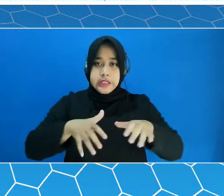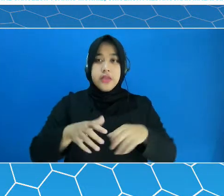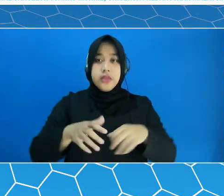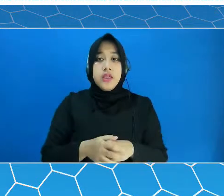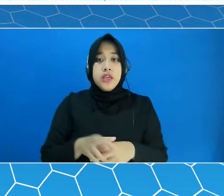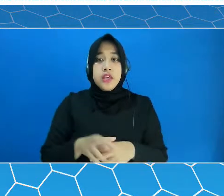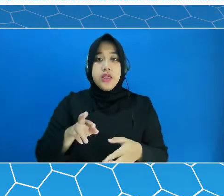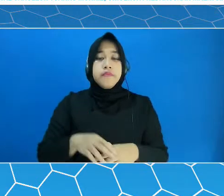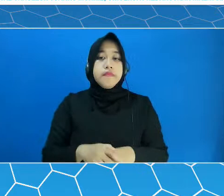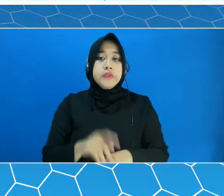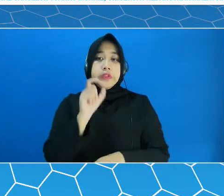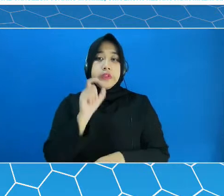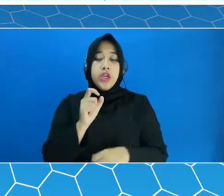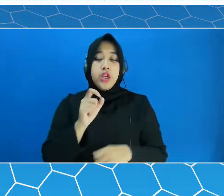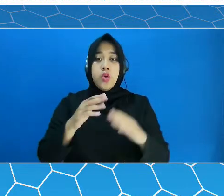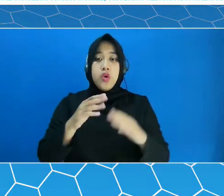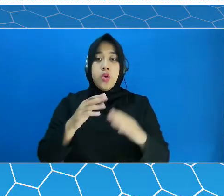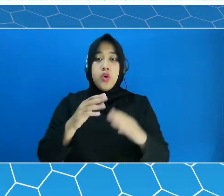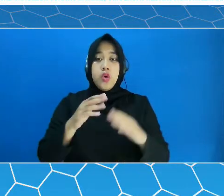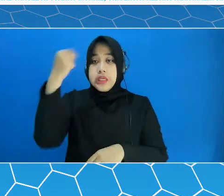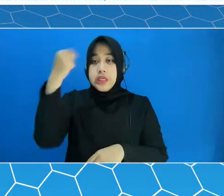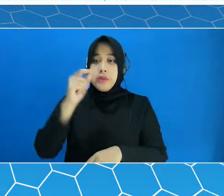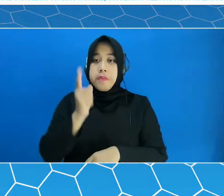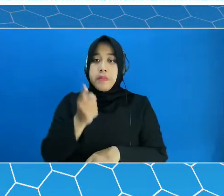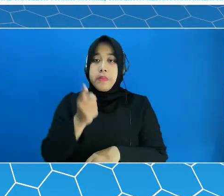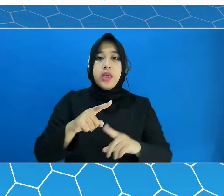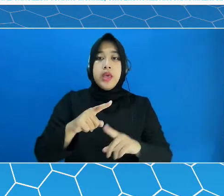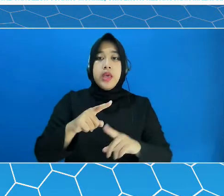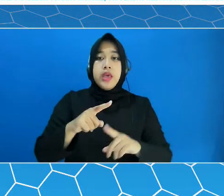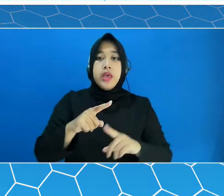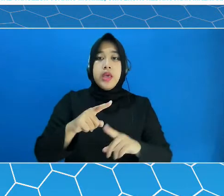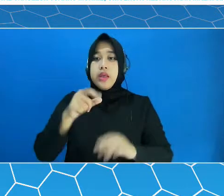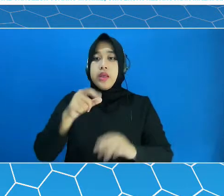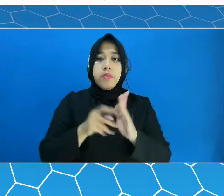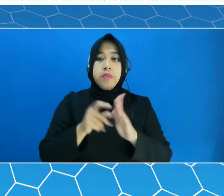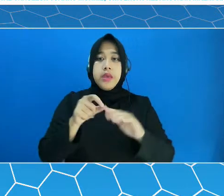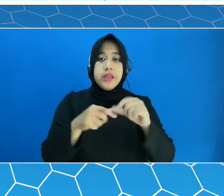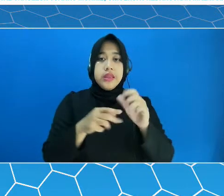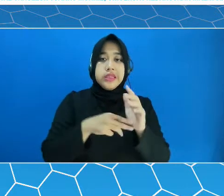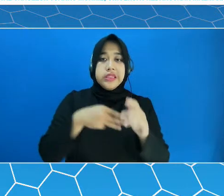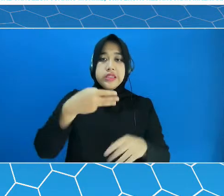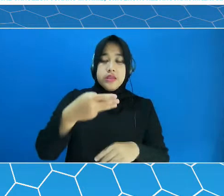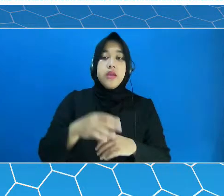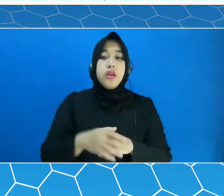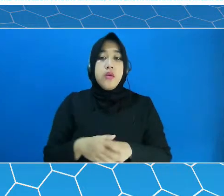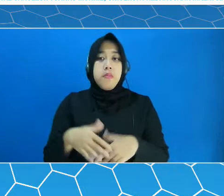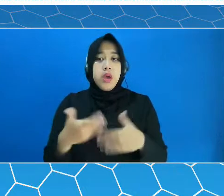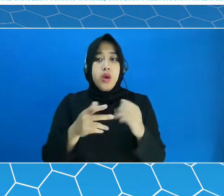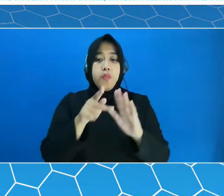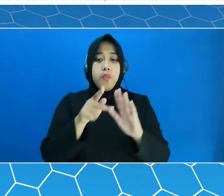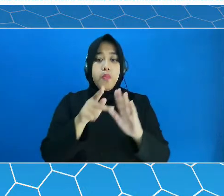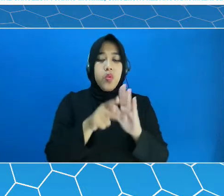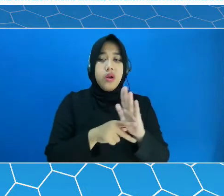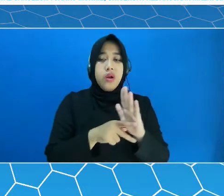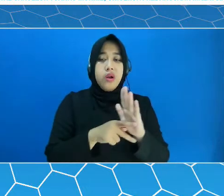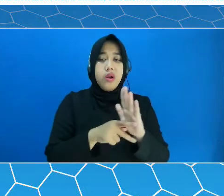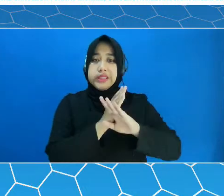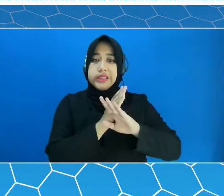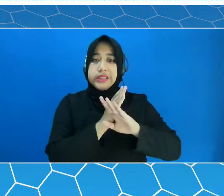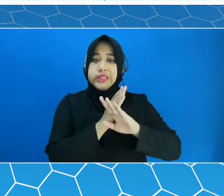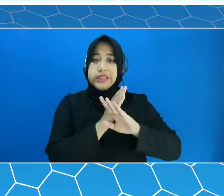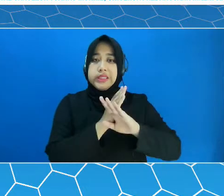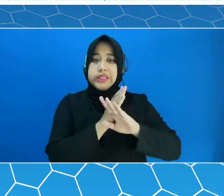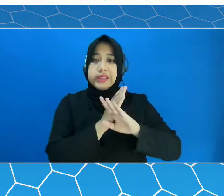should utilize teleconsultations. And what about preventive programs? We have started enhancing webinar activities. A lot